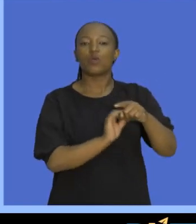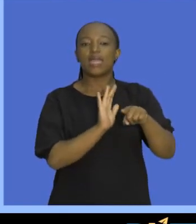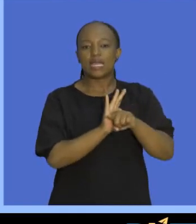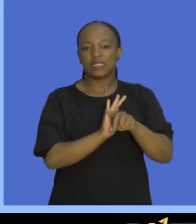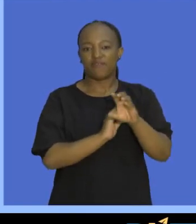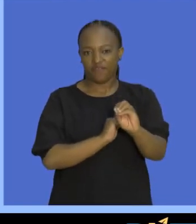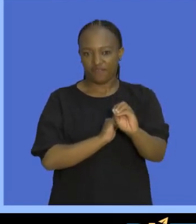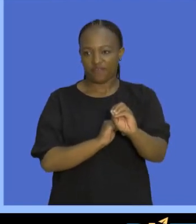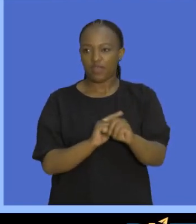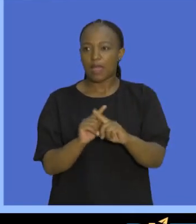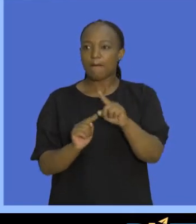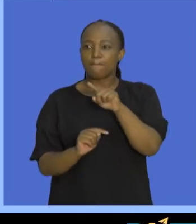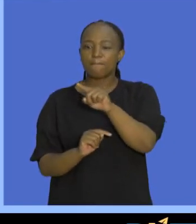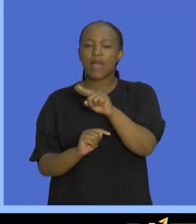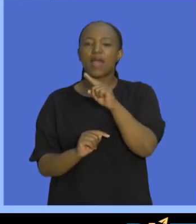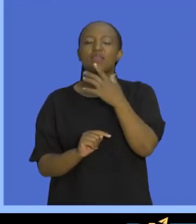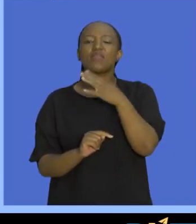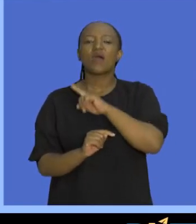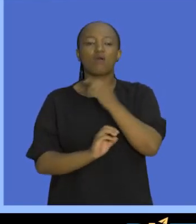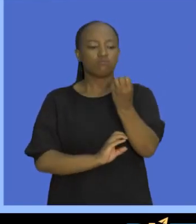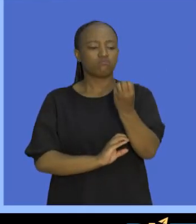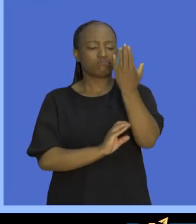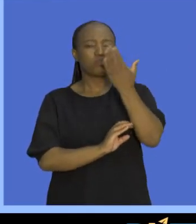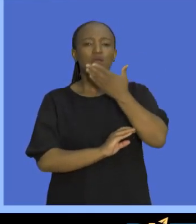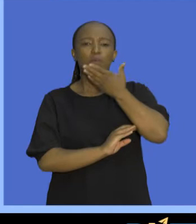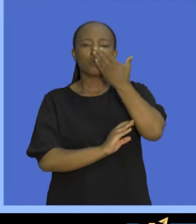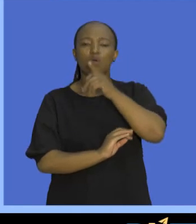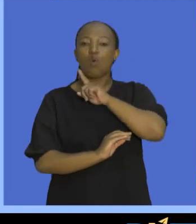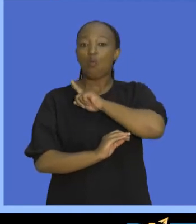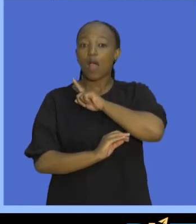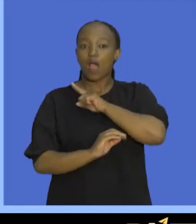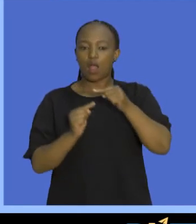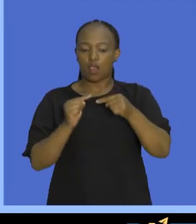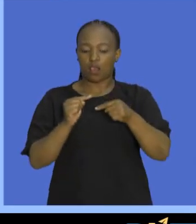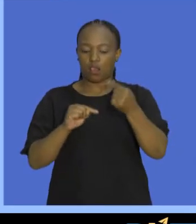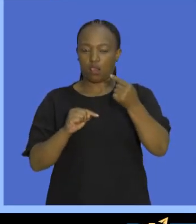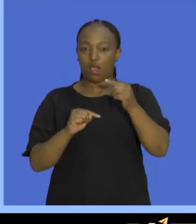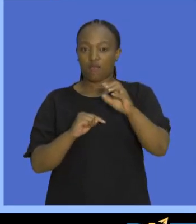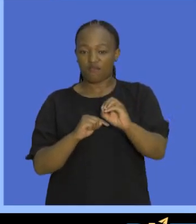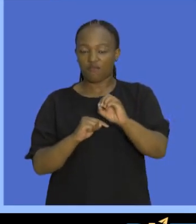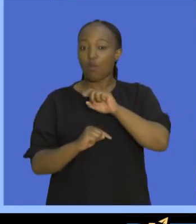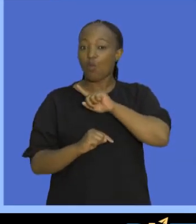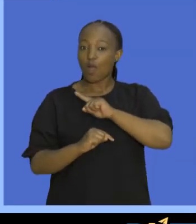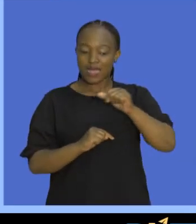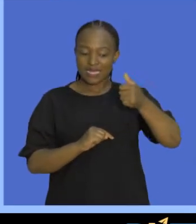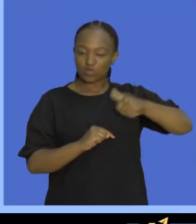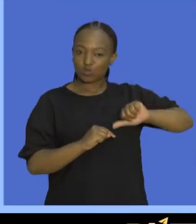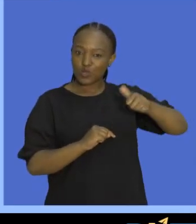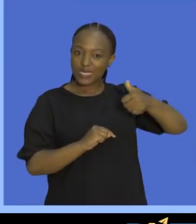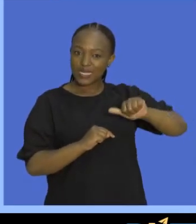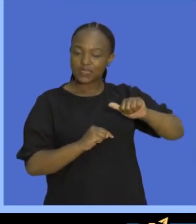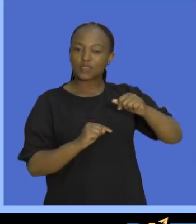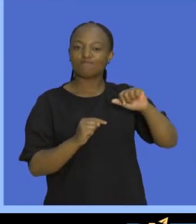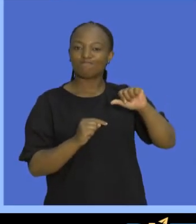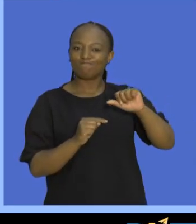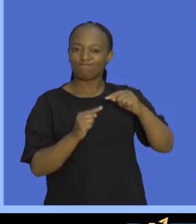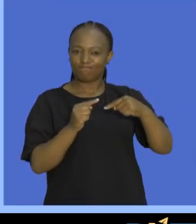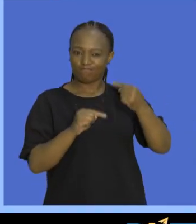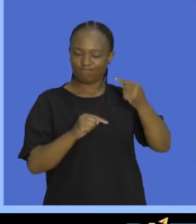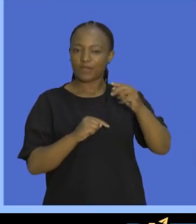the other light bulb is because that part of the circuit is broken. So it's not complete because the switch is